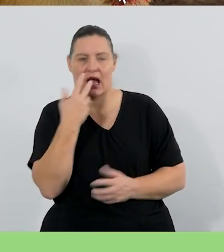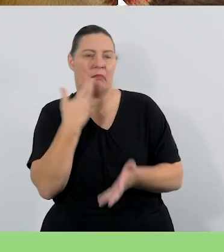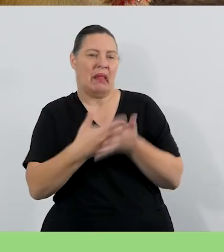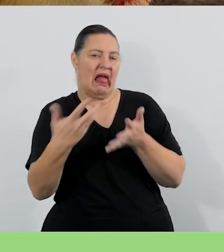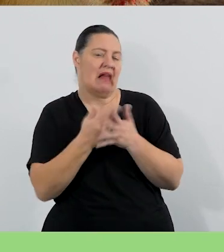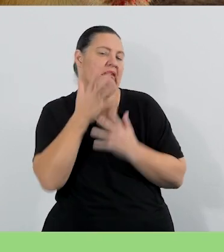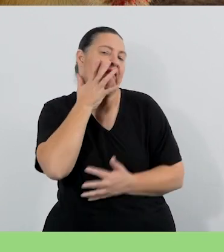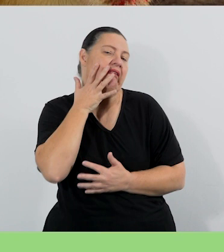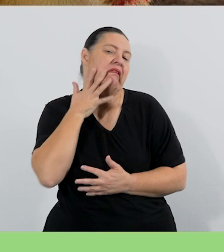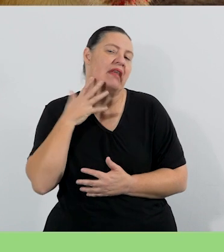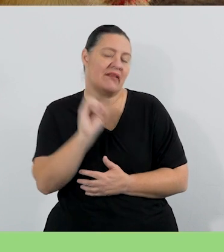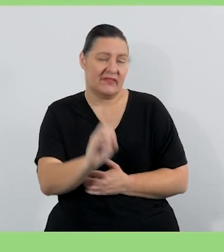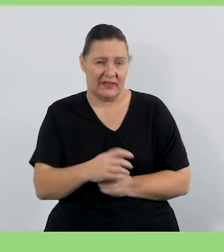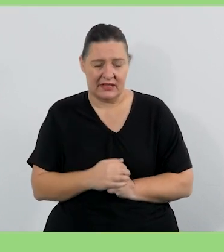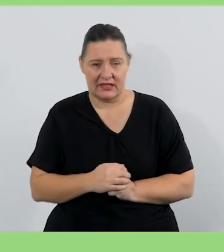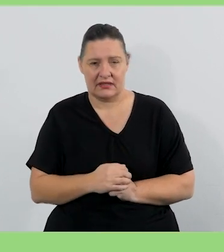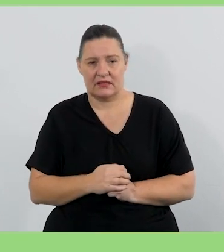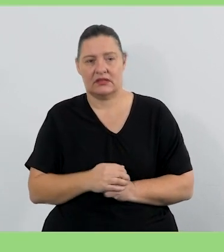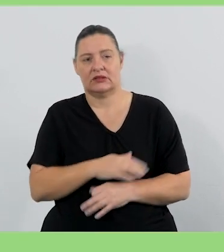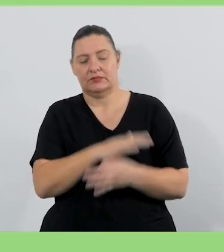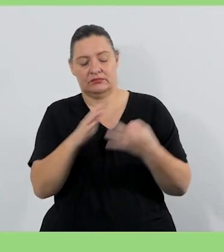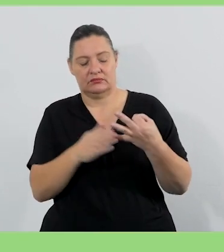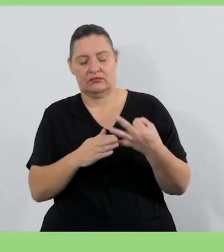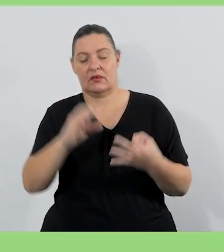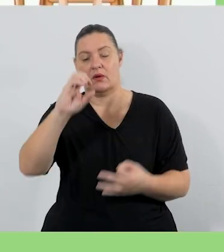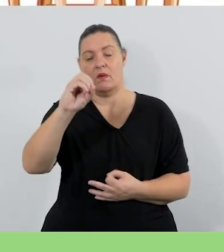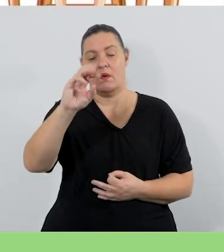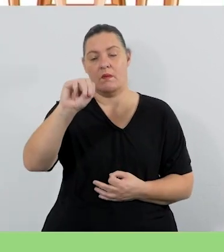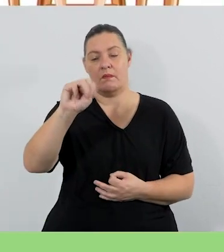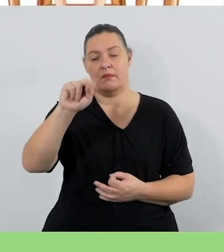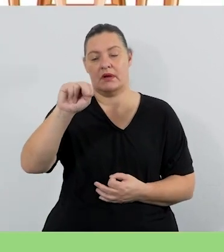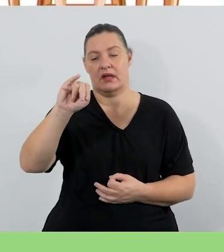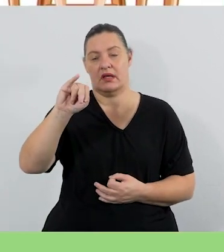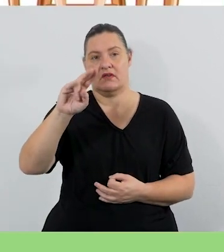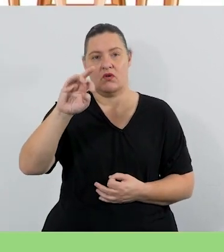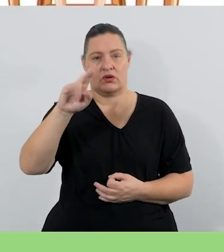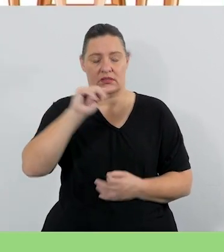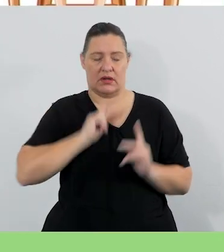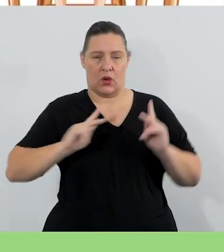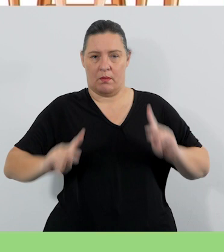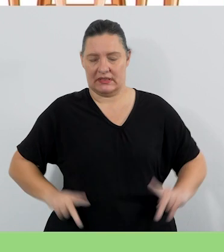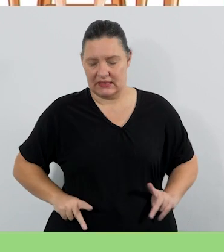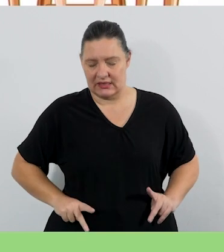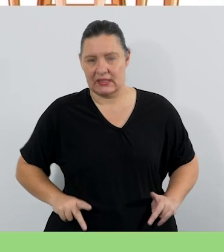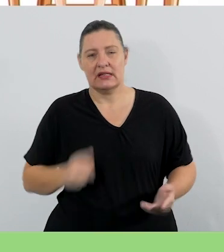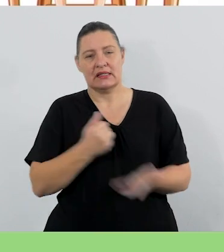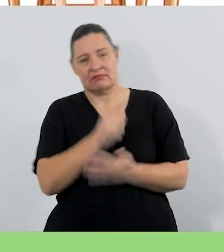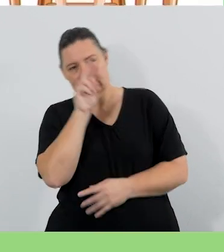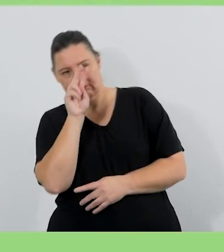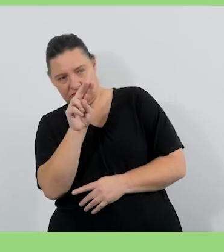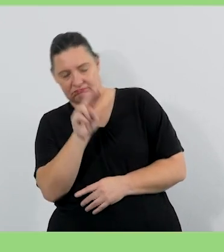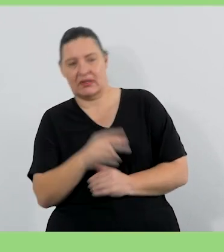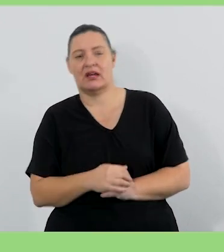can tell with the blood stains on the mouth. And then we have omnivores, which is human beings sitting at home and